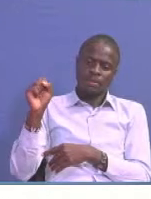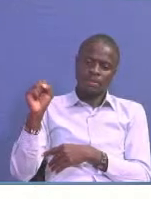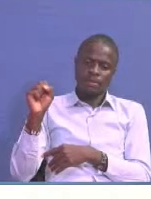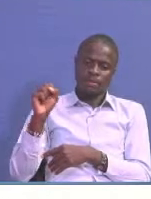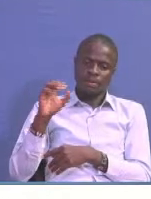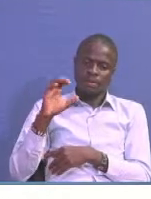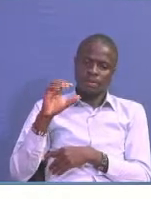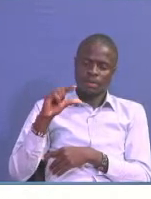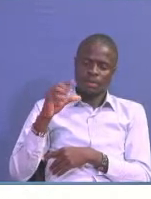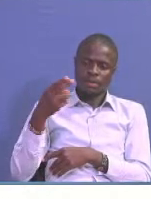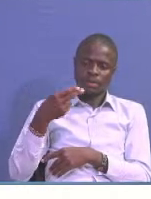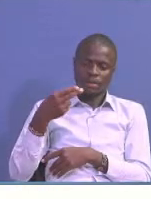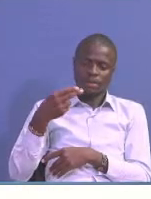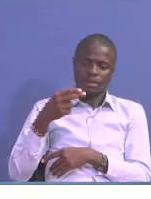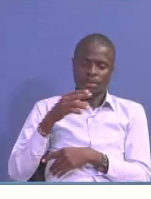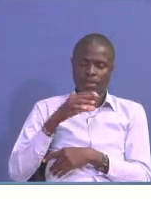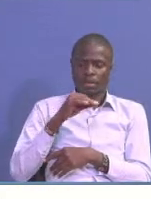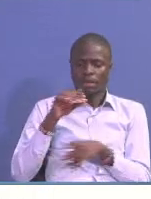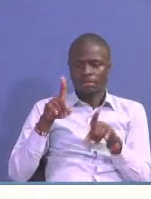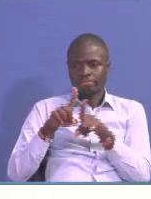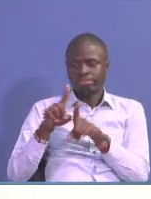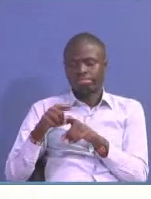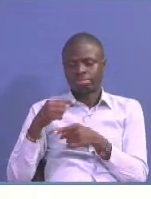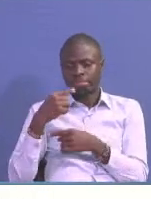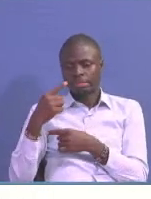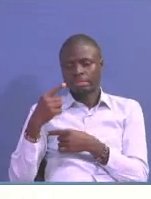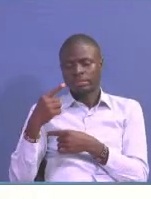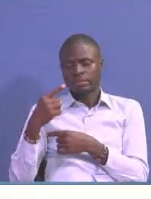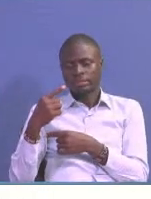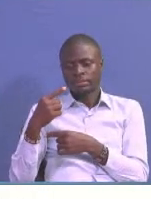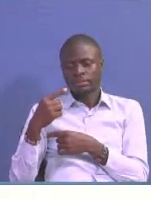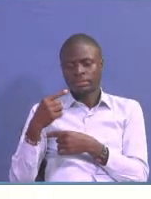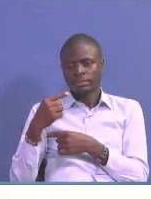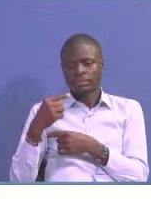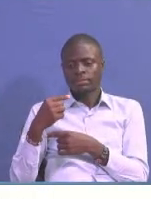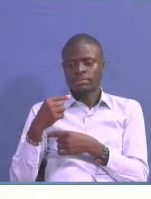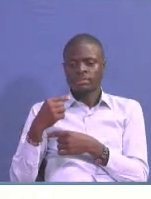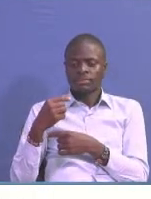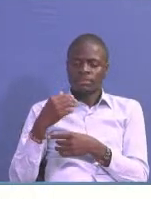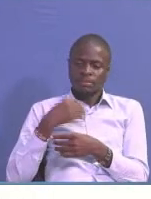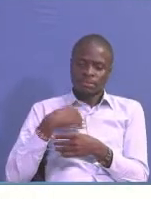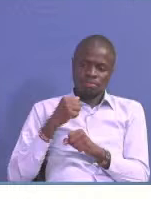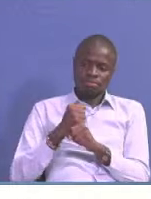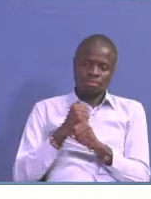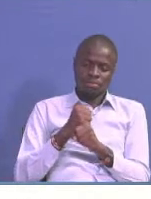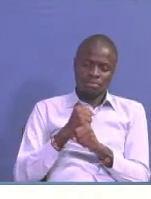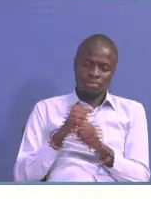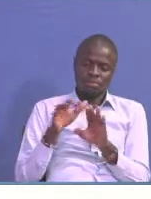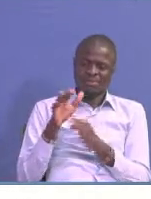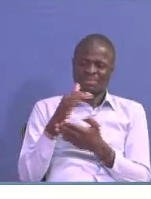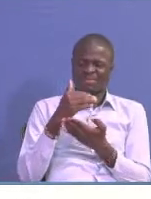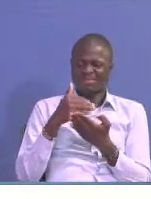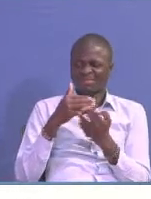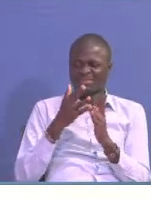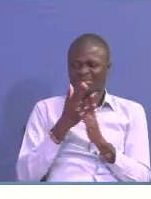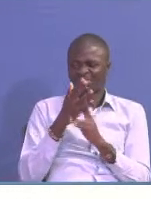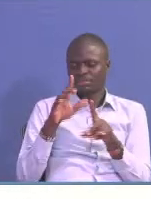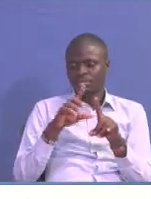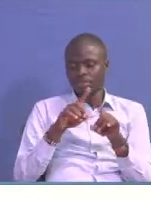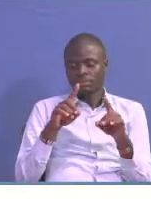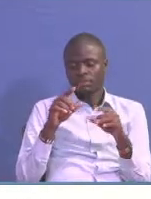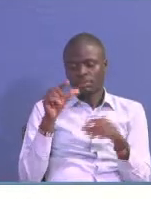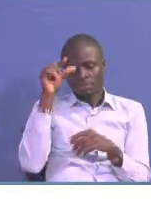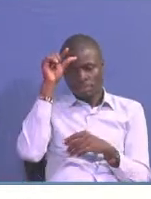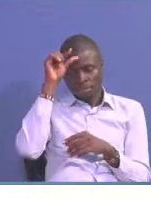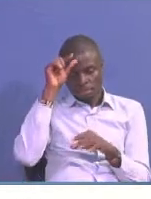the Elder of the Golden Heart, and also, as we had mentioned earlier, Ambassador Dr. Francis Muthaura has served all across various governments